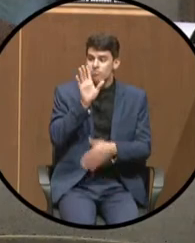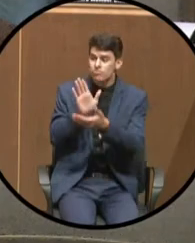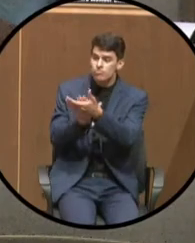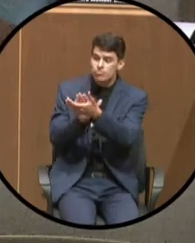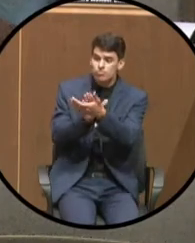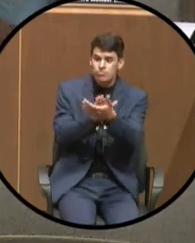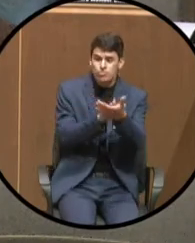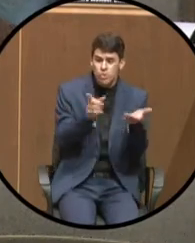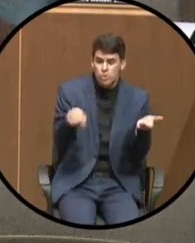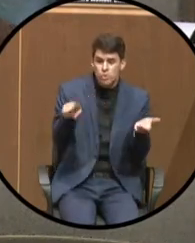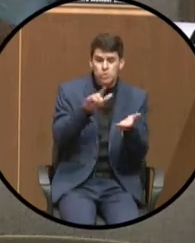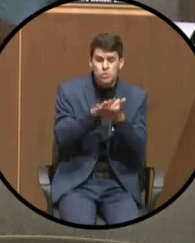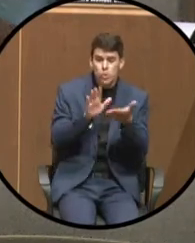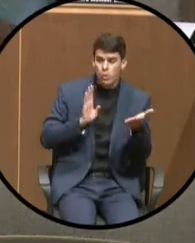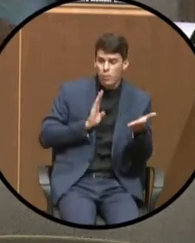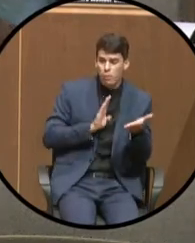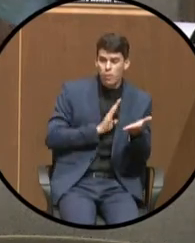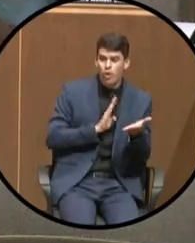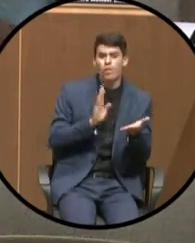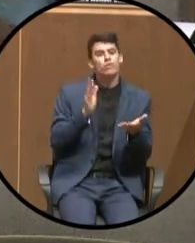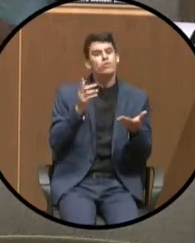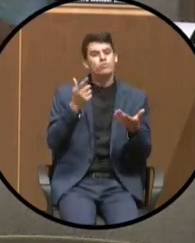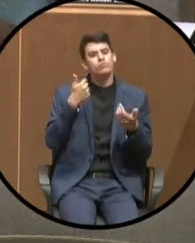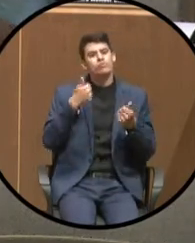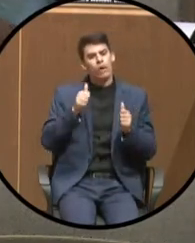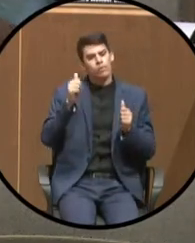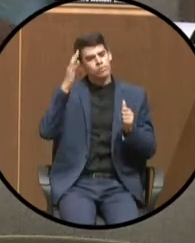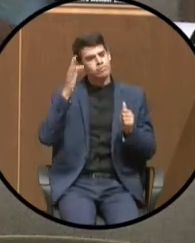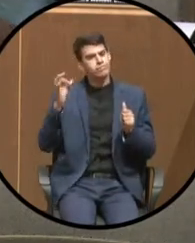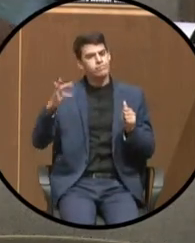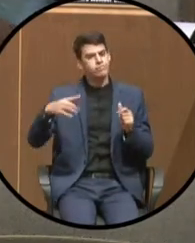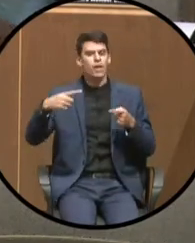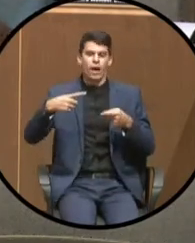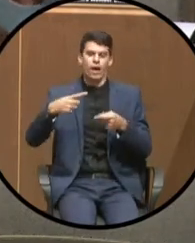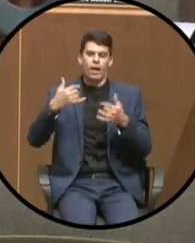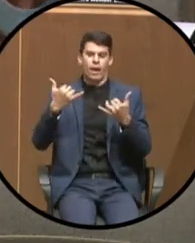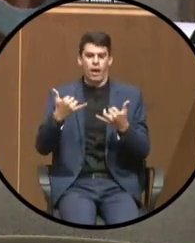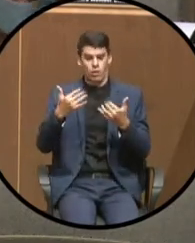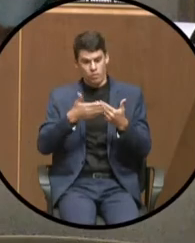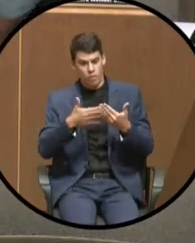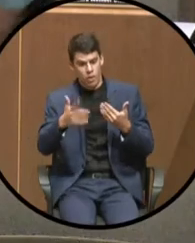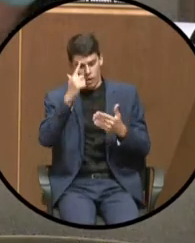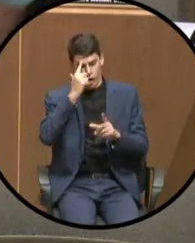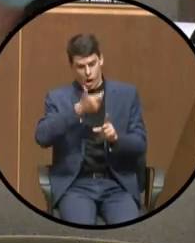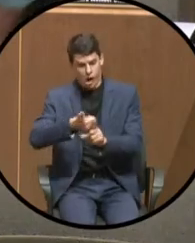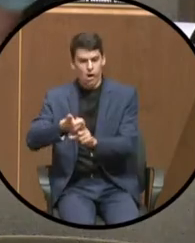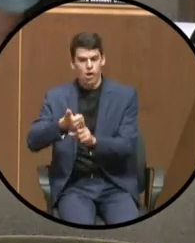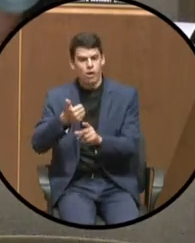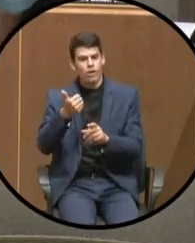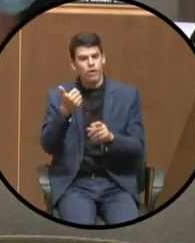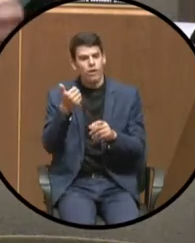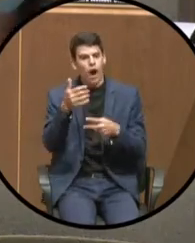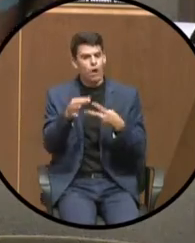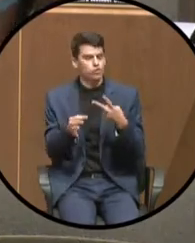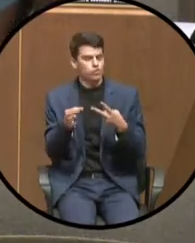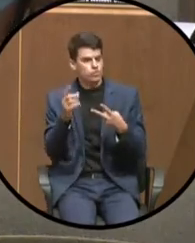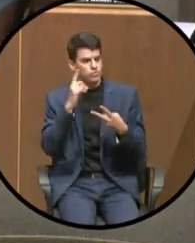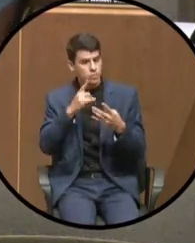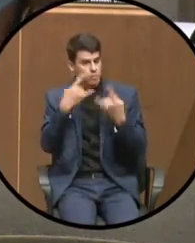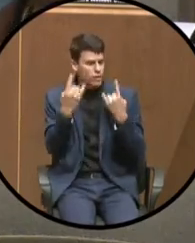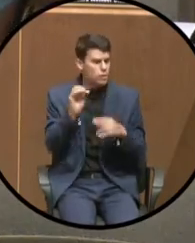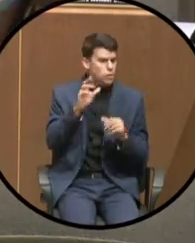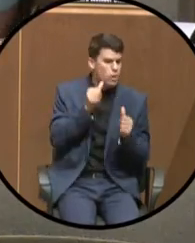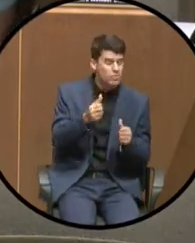here today and trying to make it optional. So I do hope you move in that direction. I do have concerns